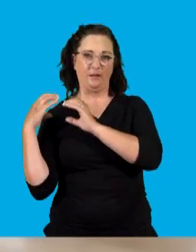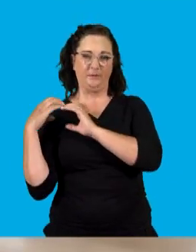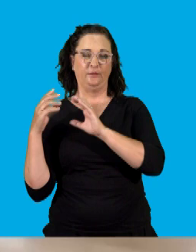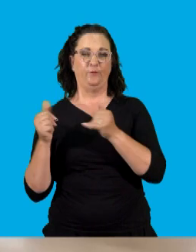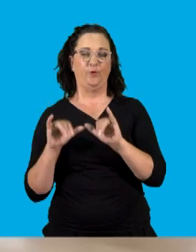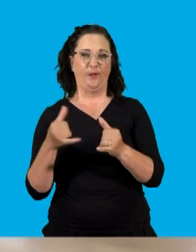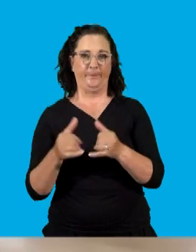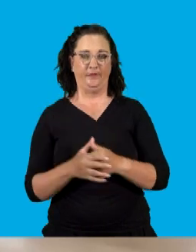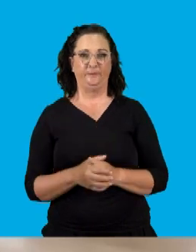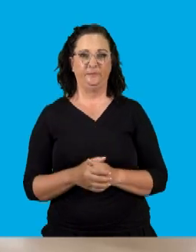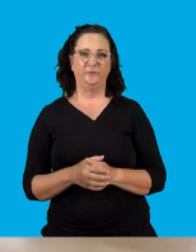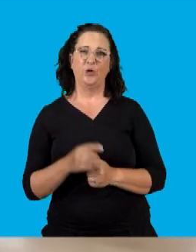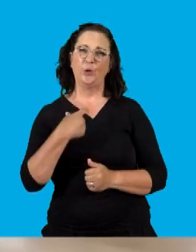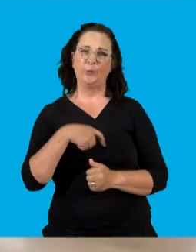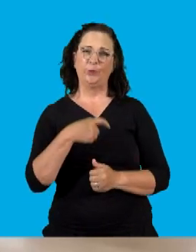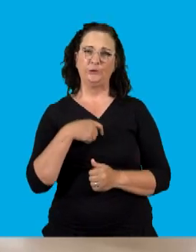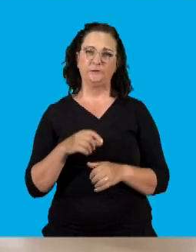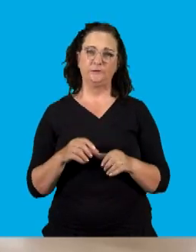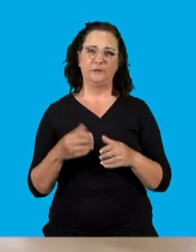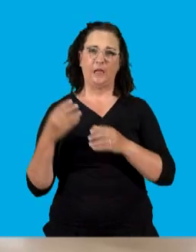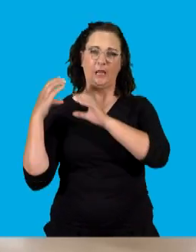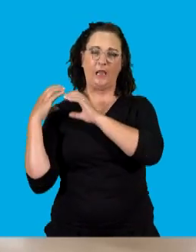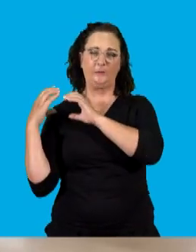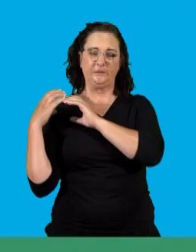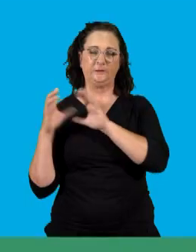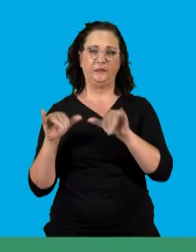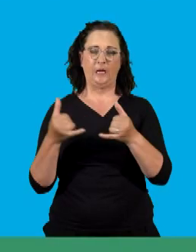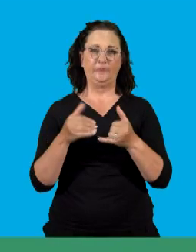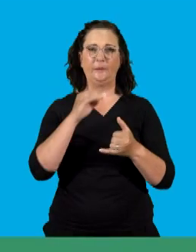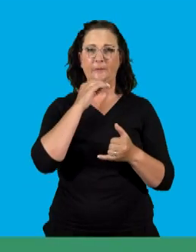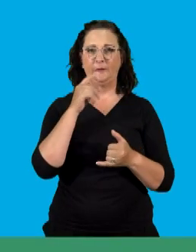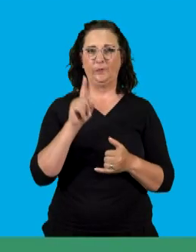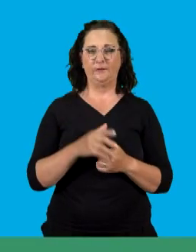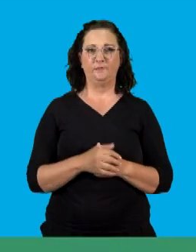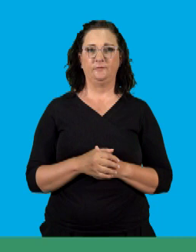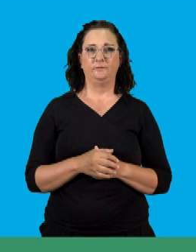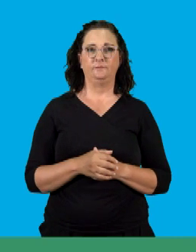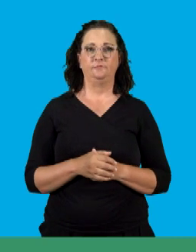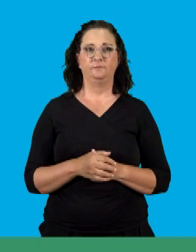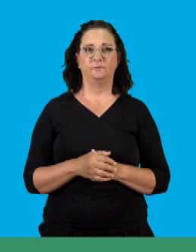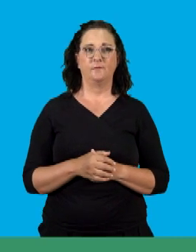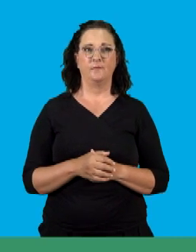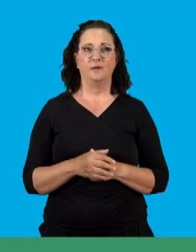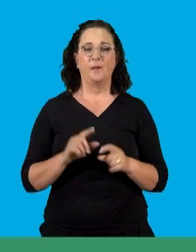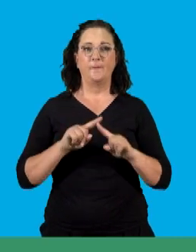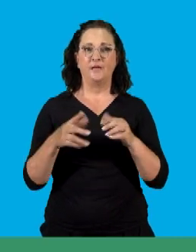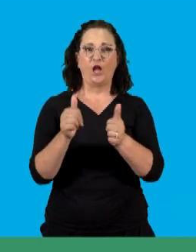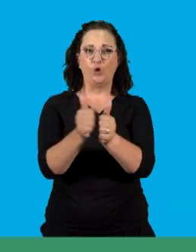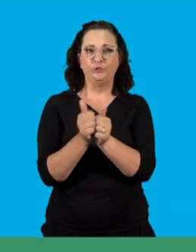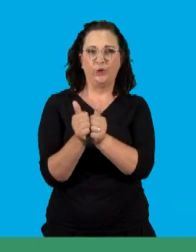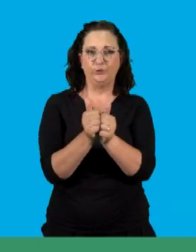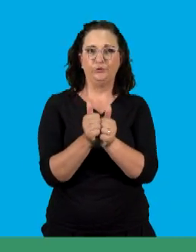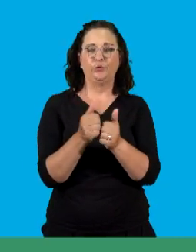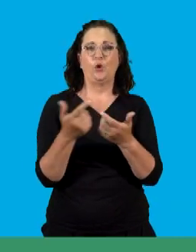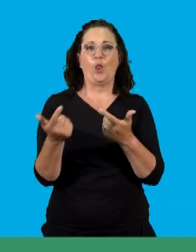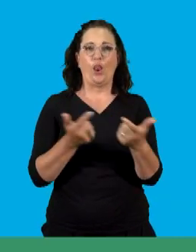company. The meaning of a personal liability company is that a personal liability company is mainly used by